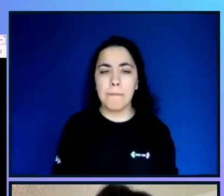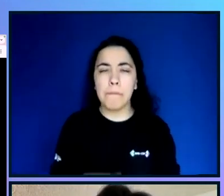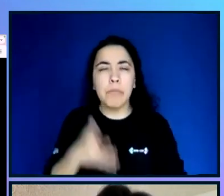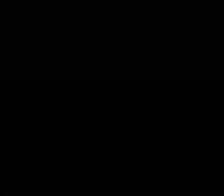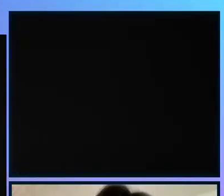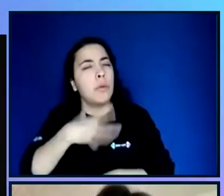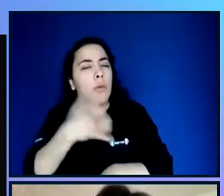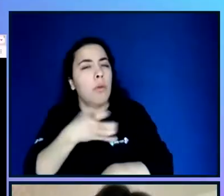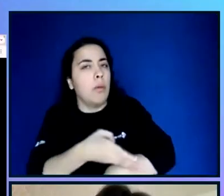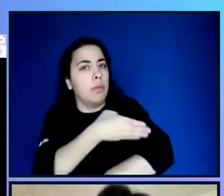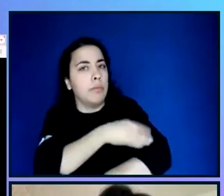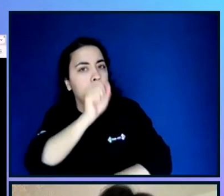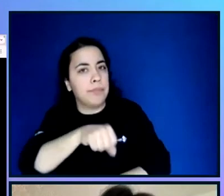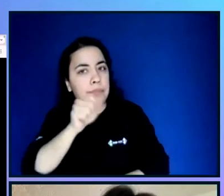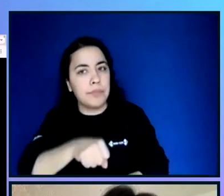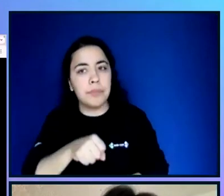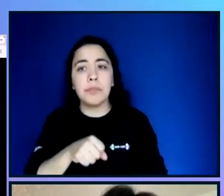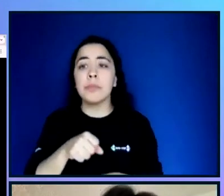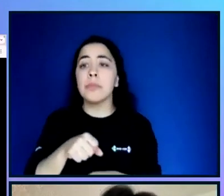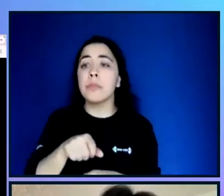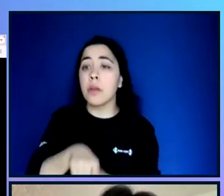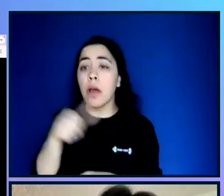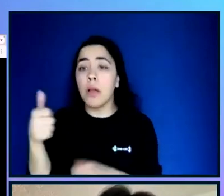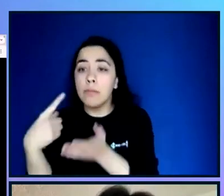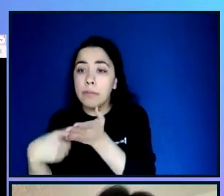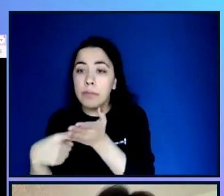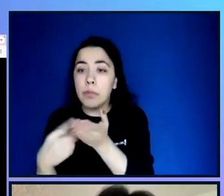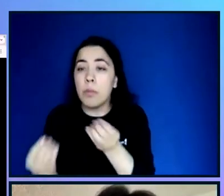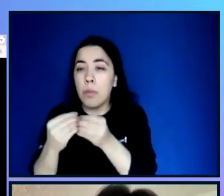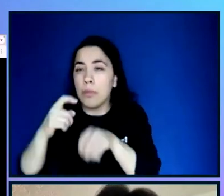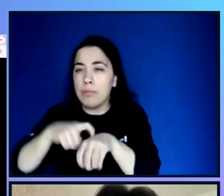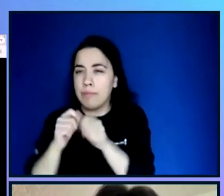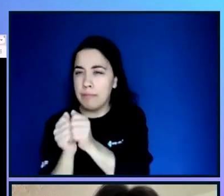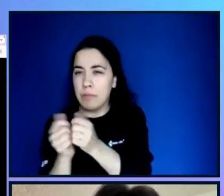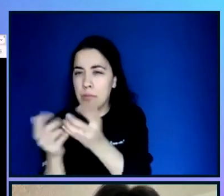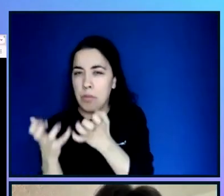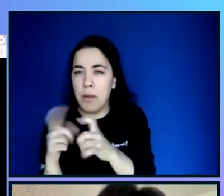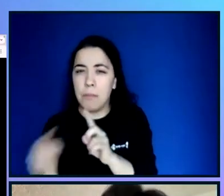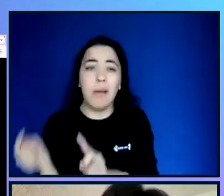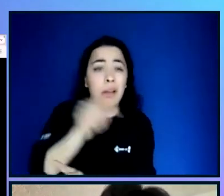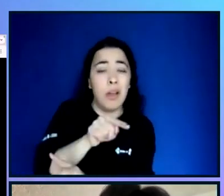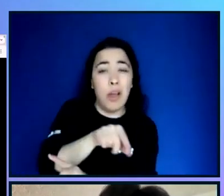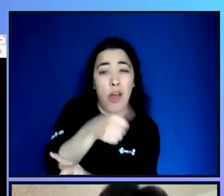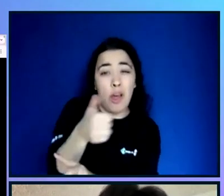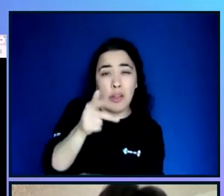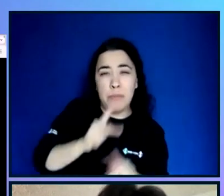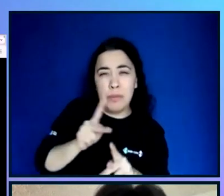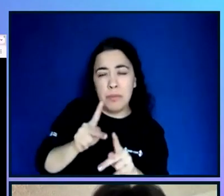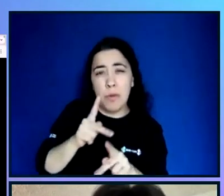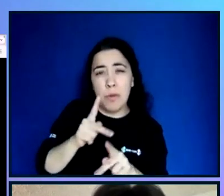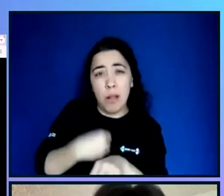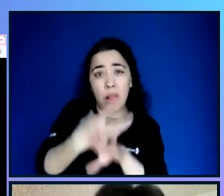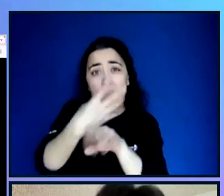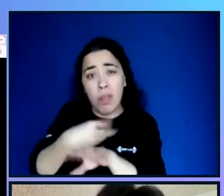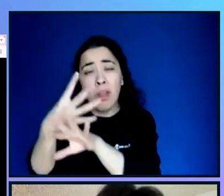about more time together, this round of surveys had a lot more mentions of Zoom fatigue and an ask for more breaks.